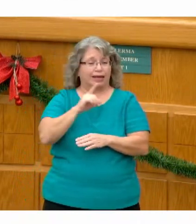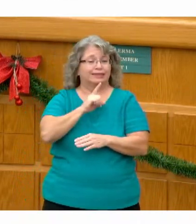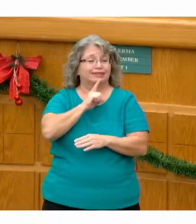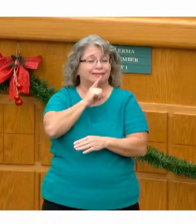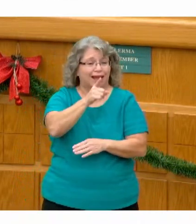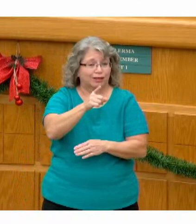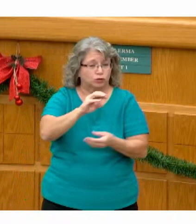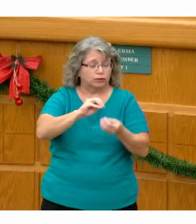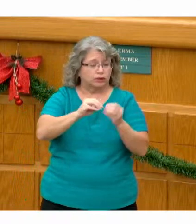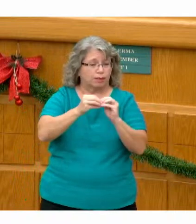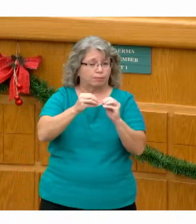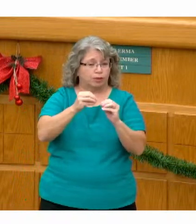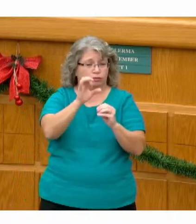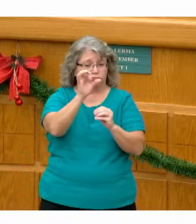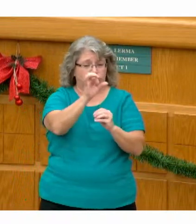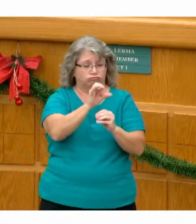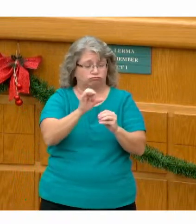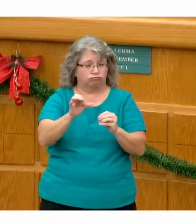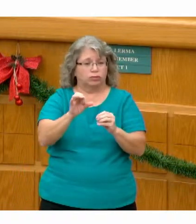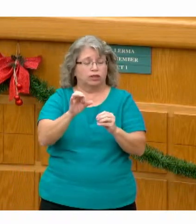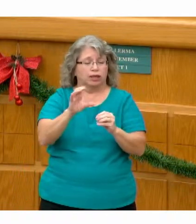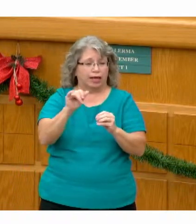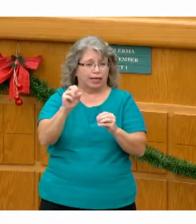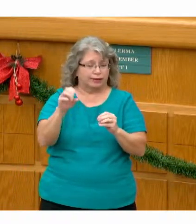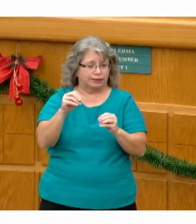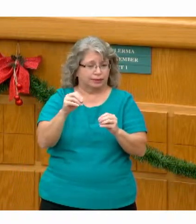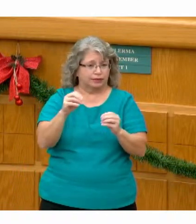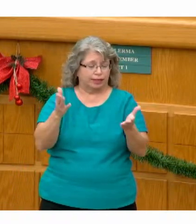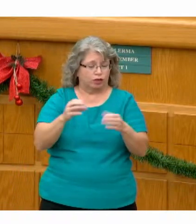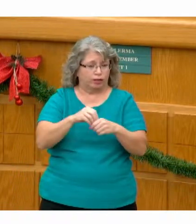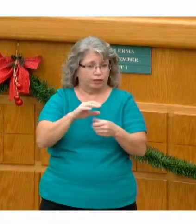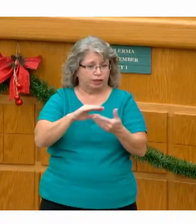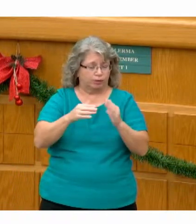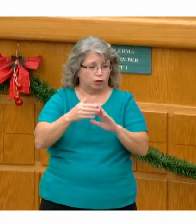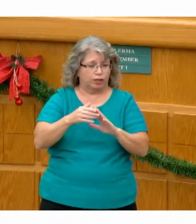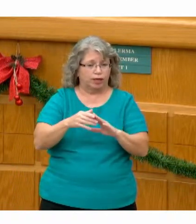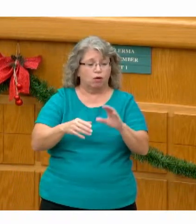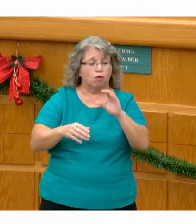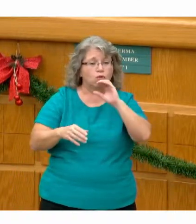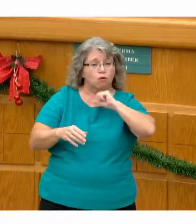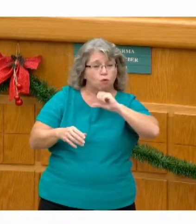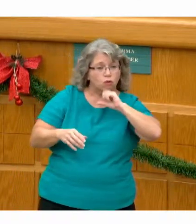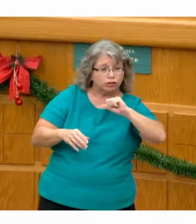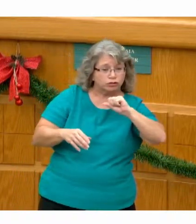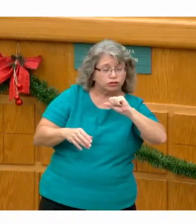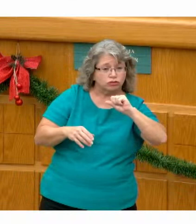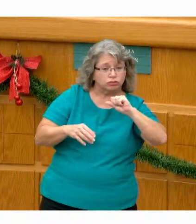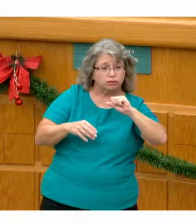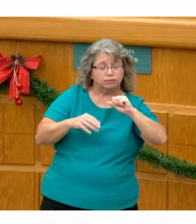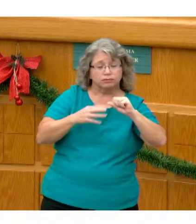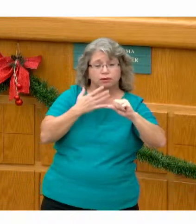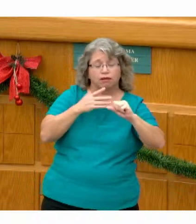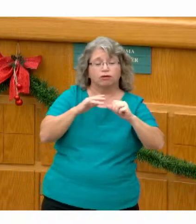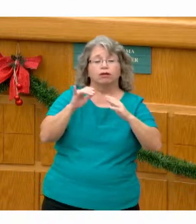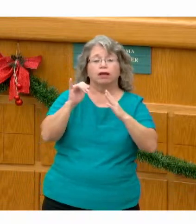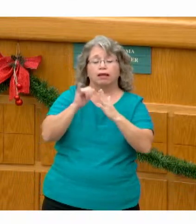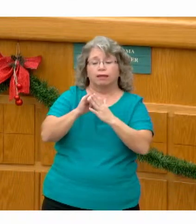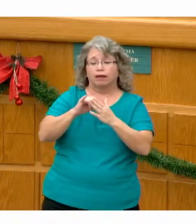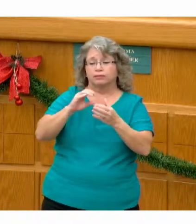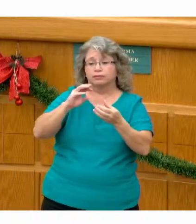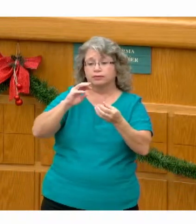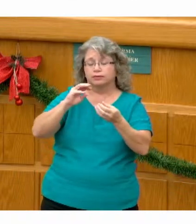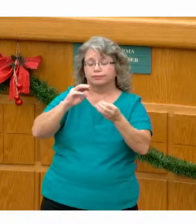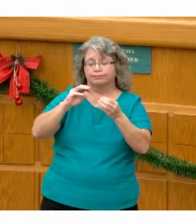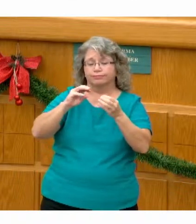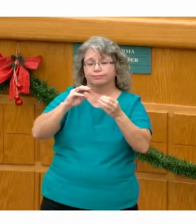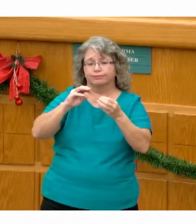cases that we've seen in the community, and the orange is the number of infections that the model is estimating. And you can